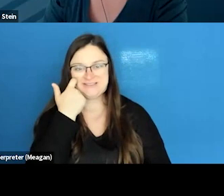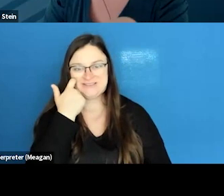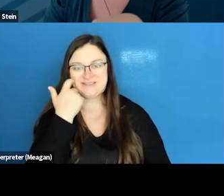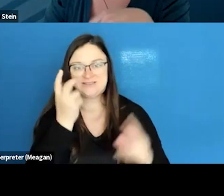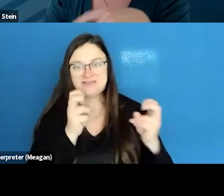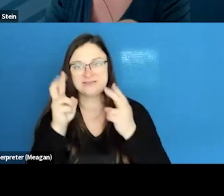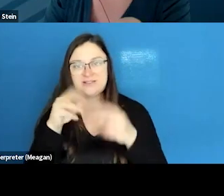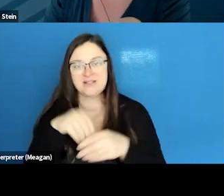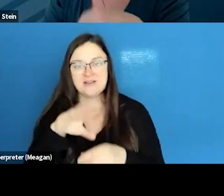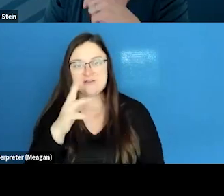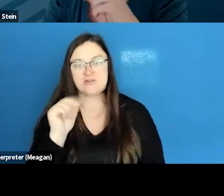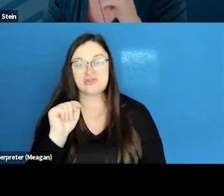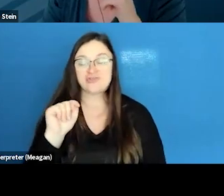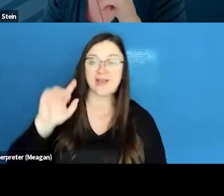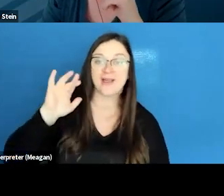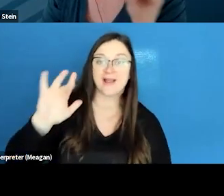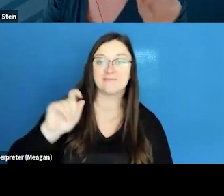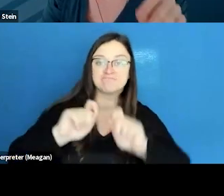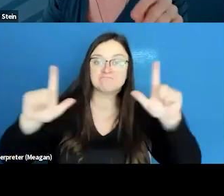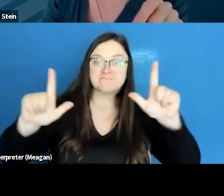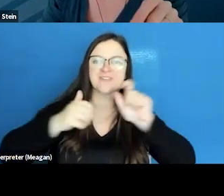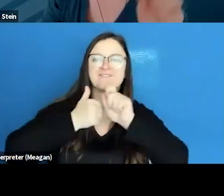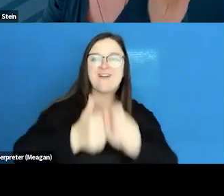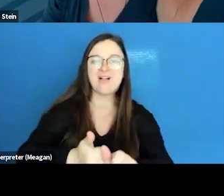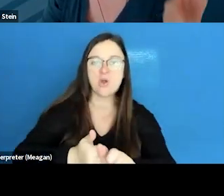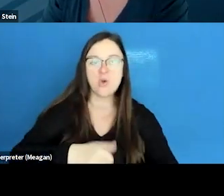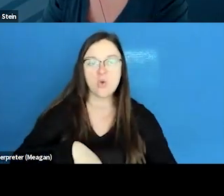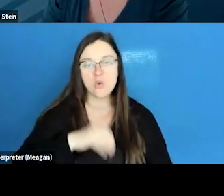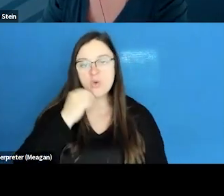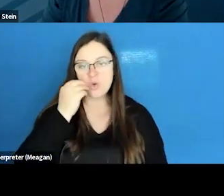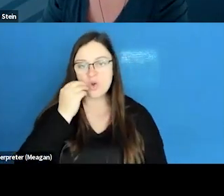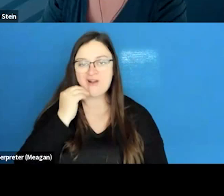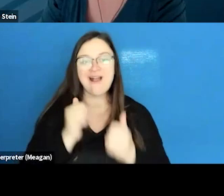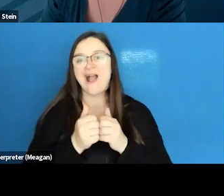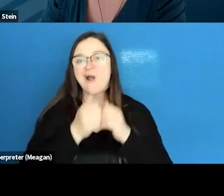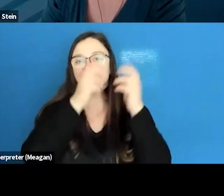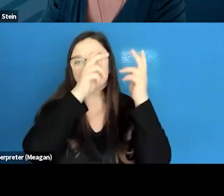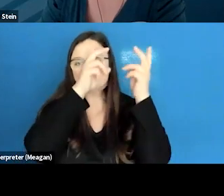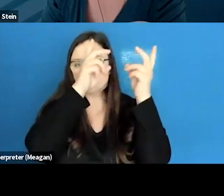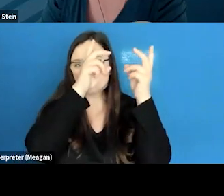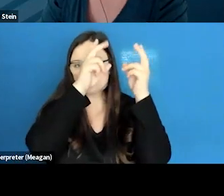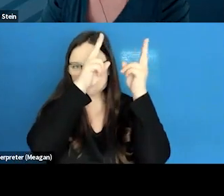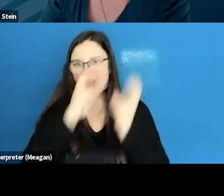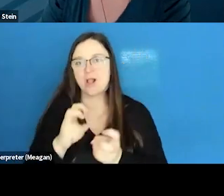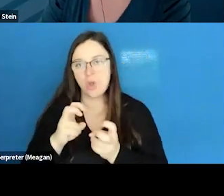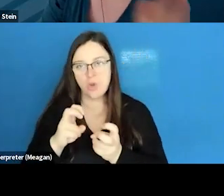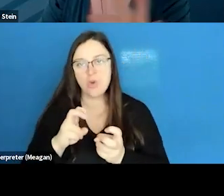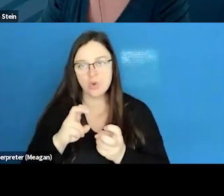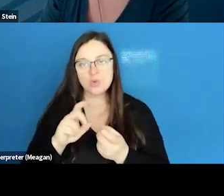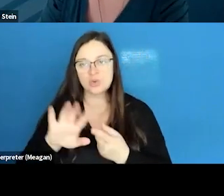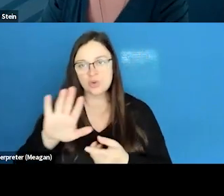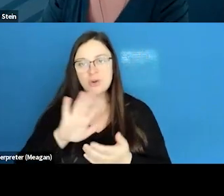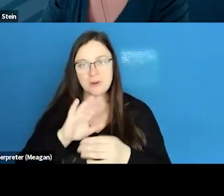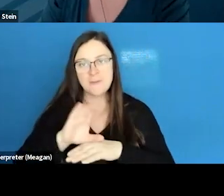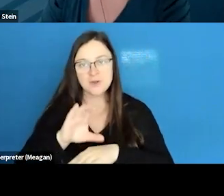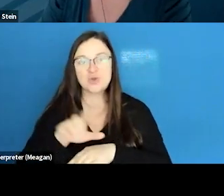chat. Click on it and follow your computer's instructions for downloading this directly to your computer. And you will fill out